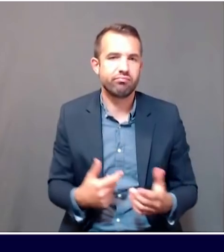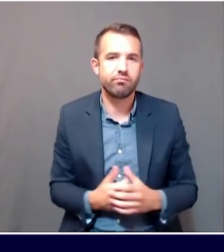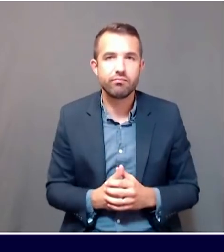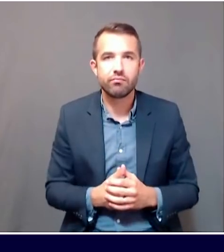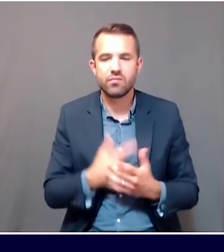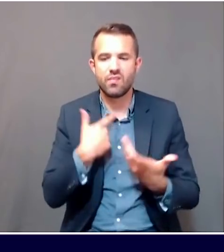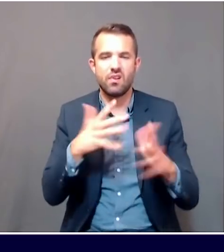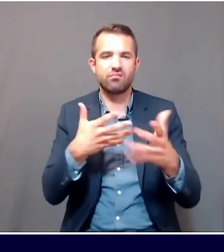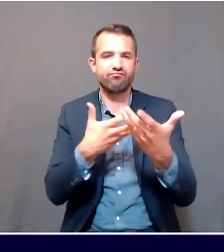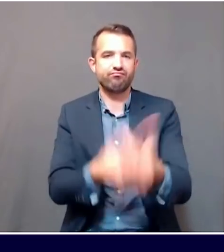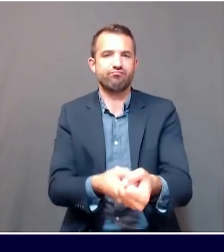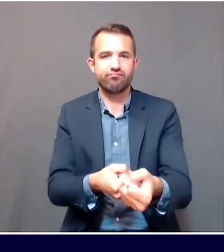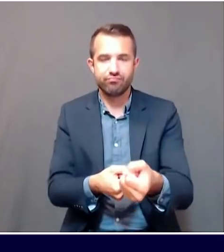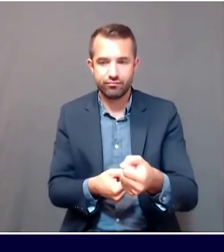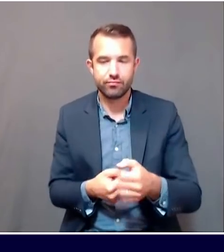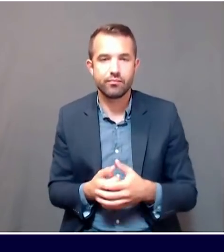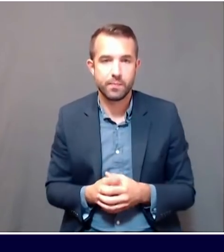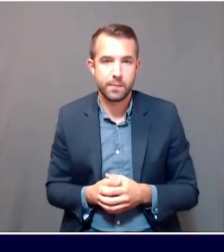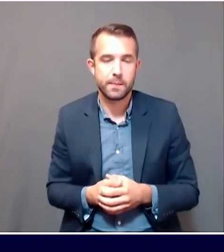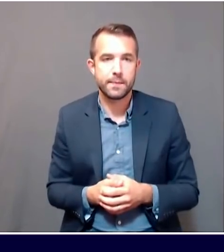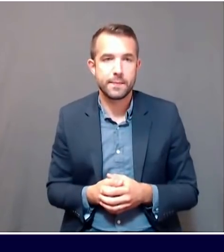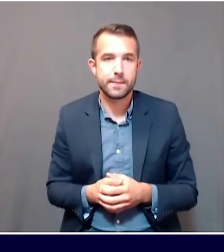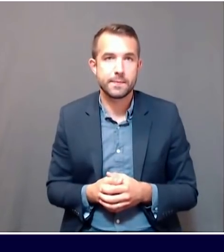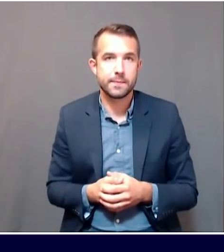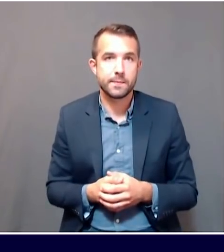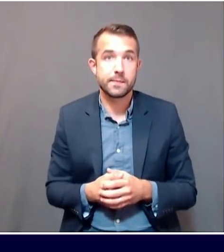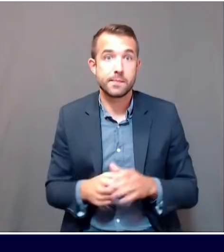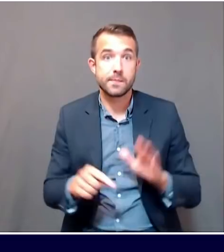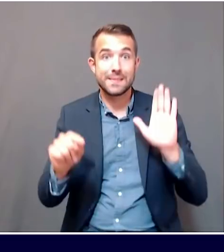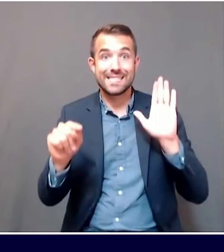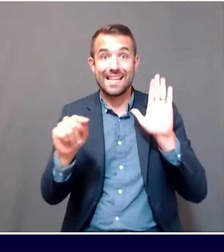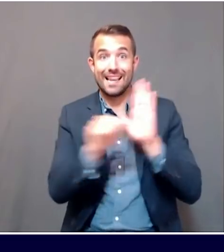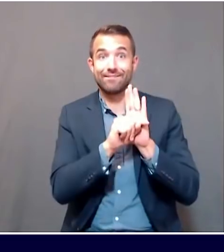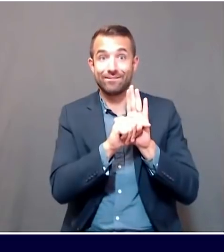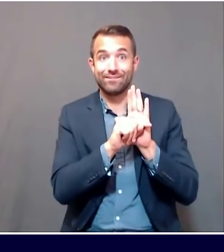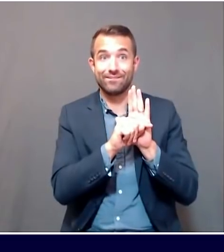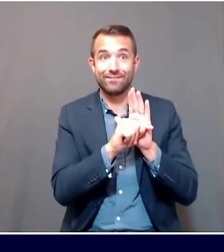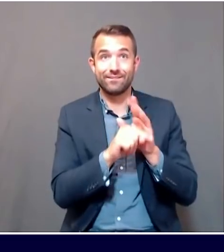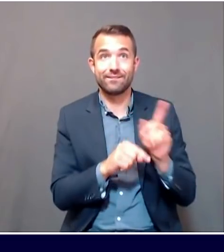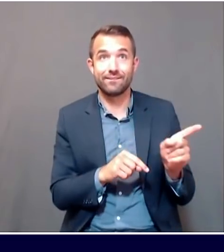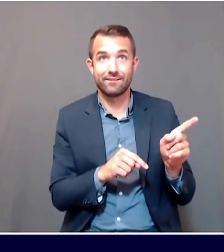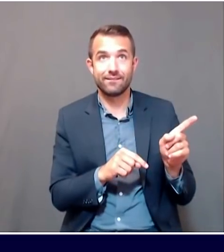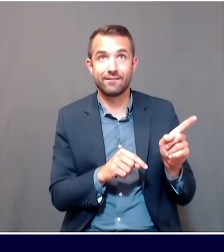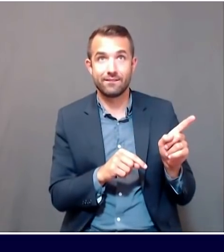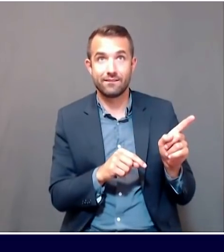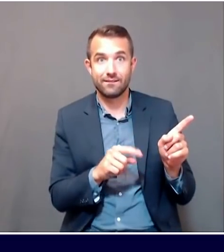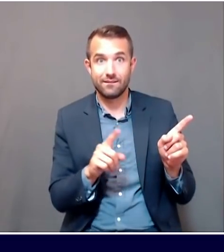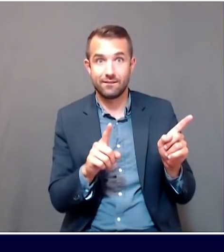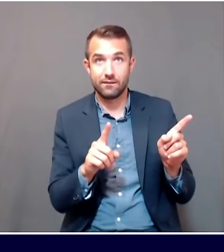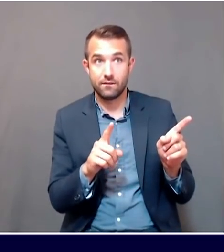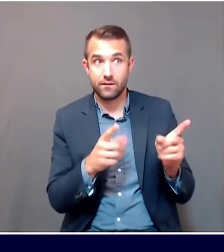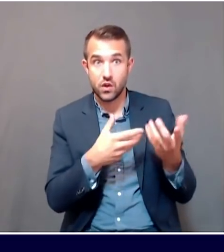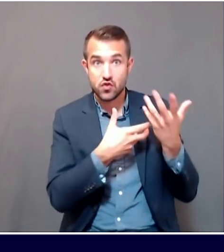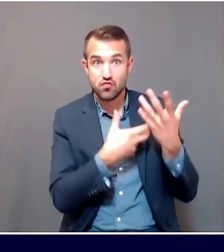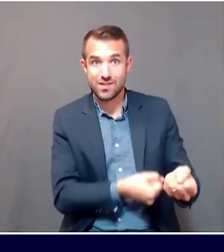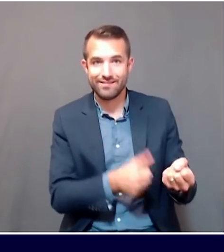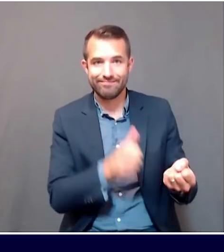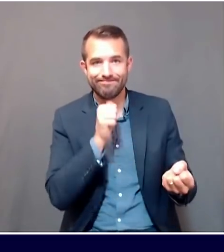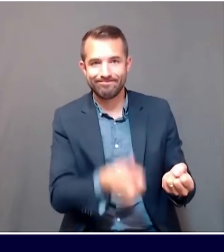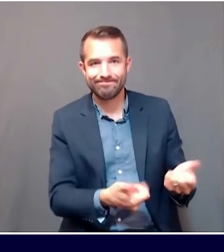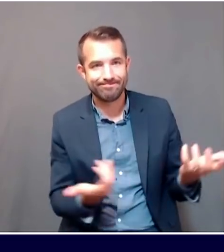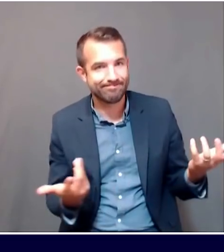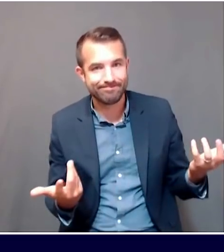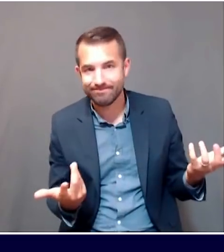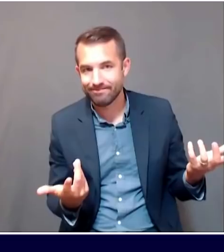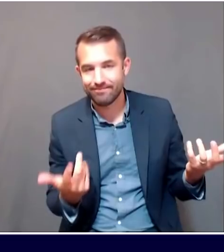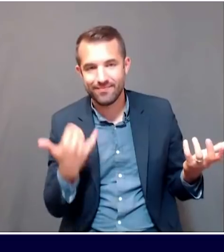of COVID-19. A negative result, however, doesn't mean you stop. A negative result really is